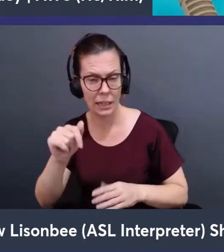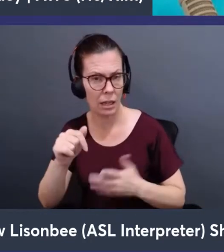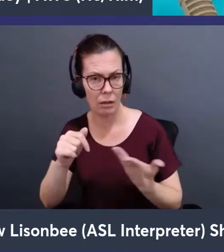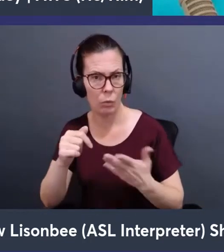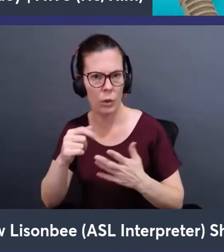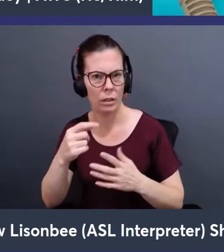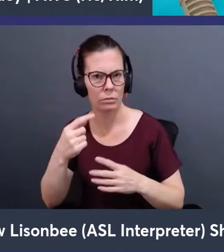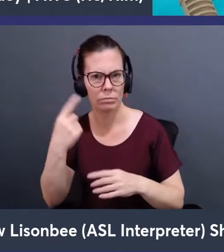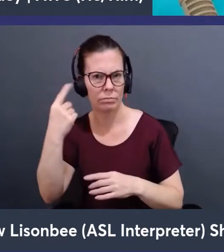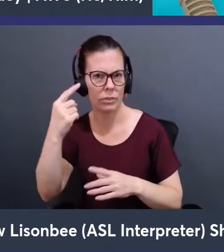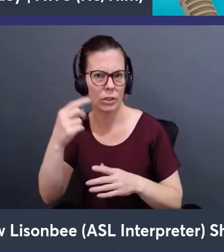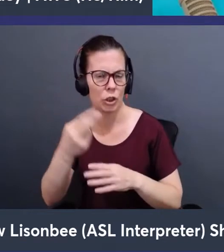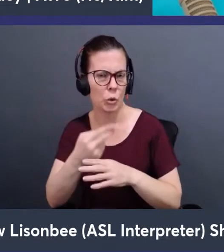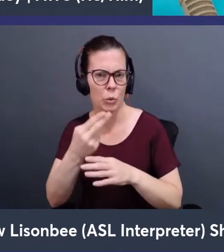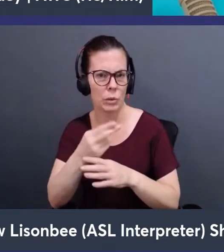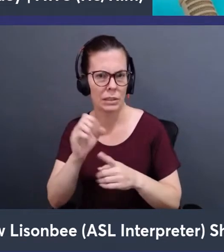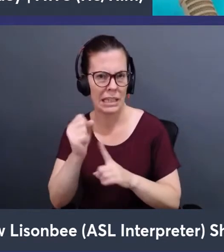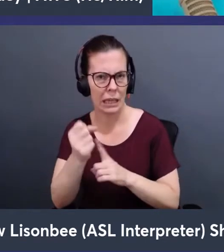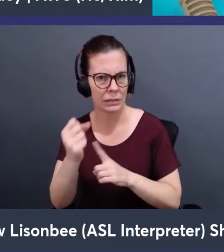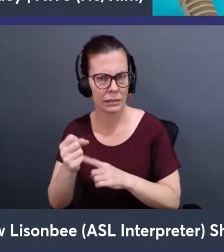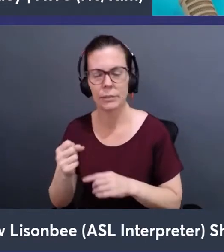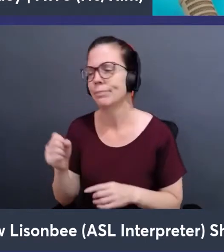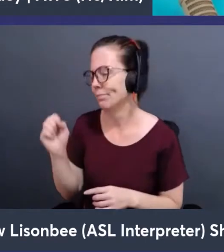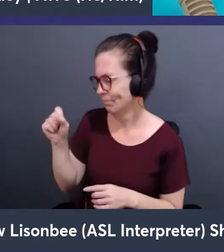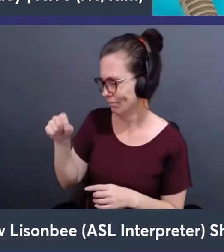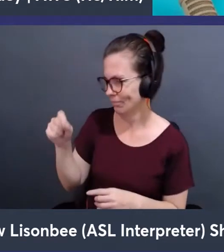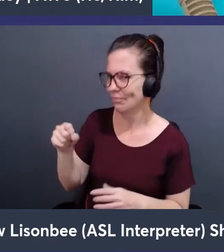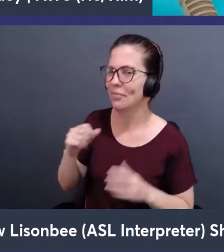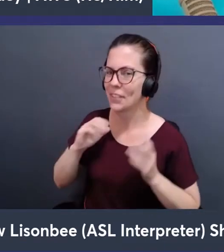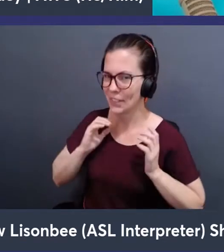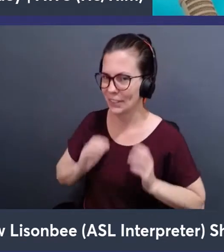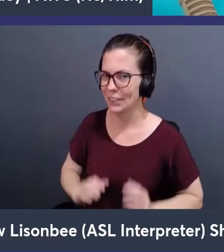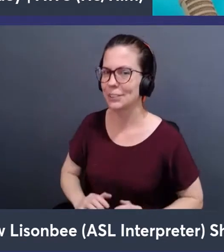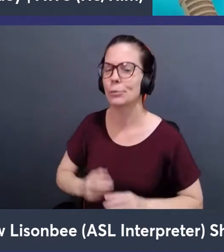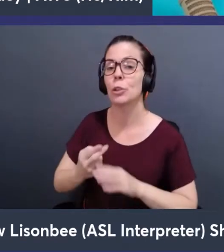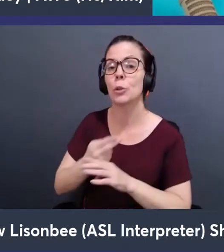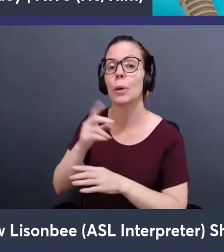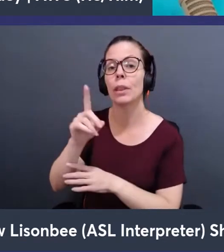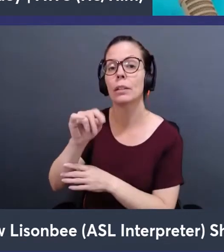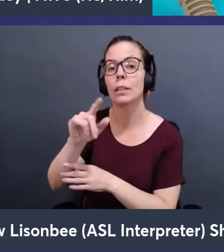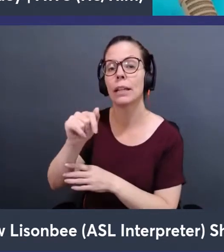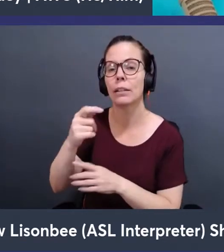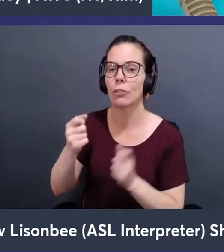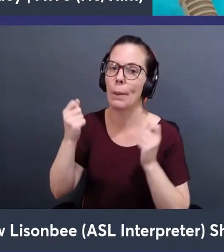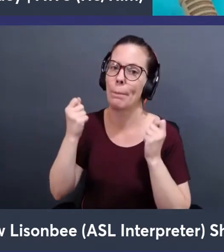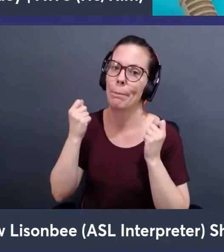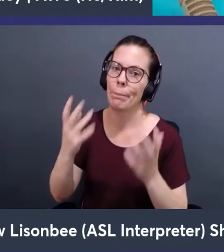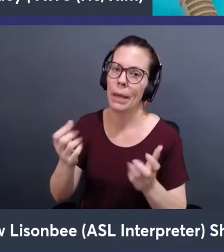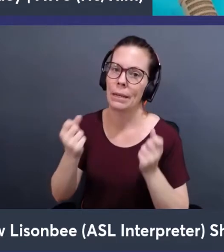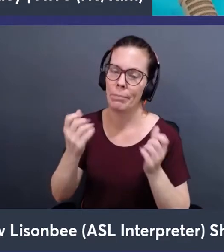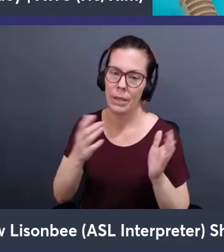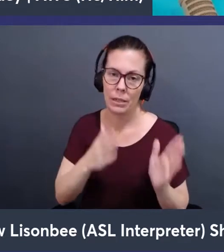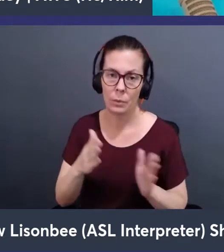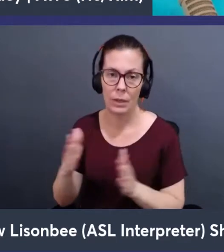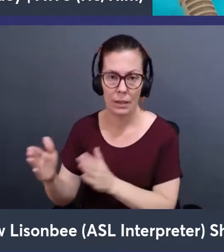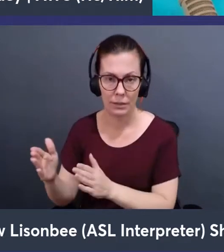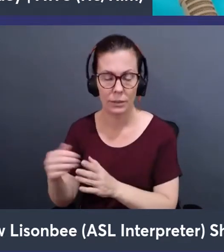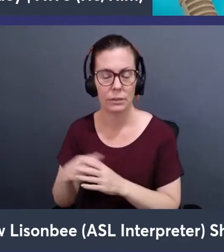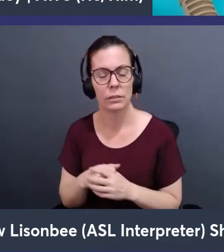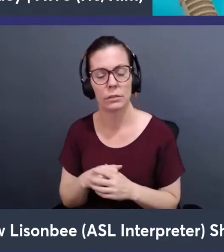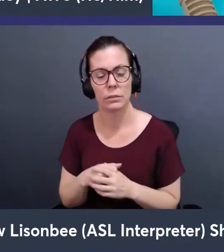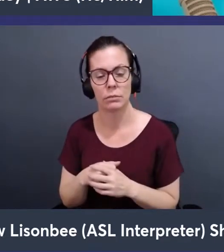it? Oh yeah, customer is using this data for so many different ways.